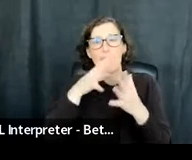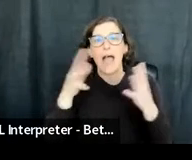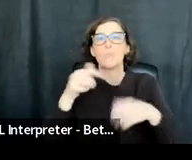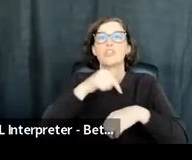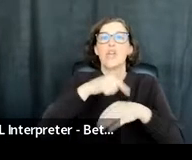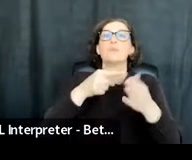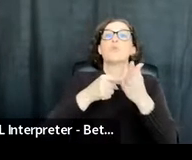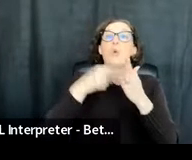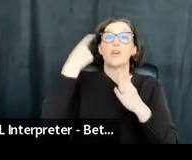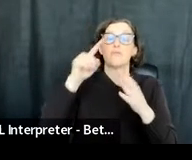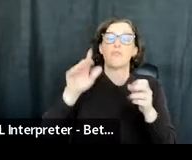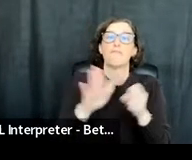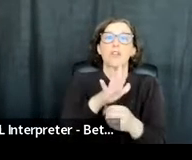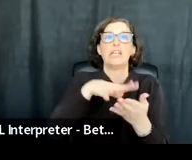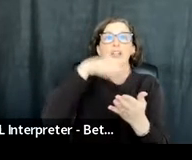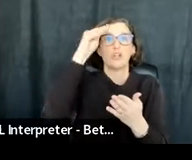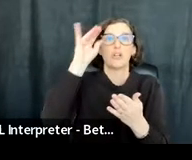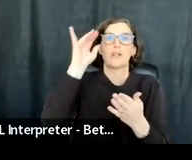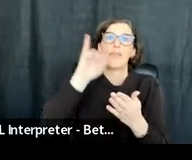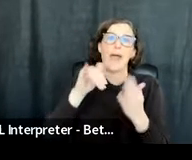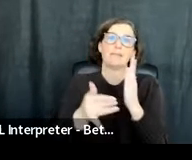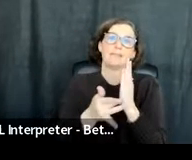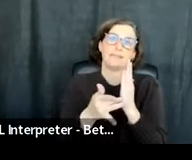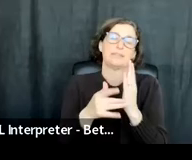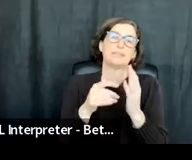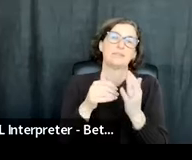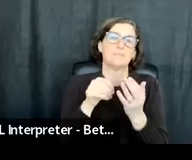might experience in various scenarios.